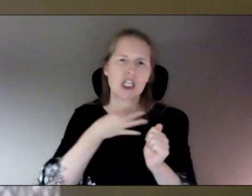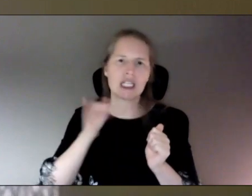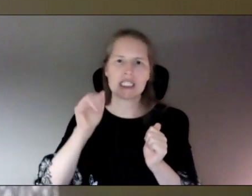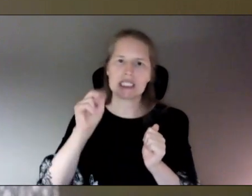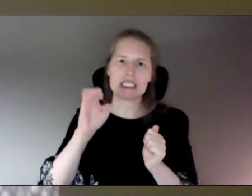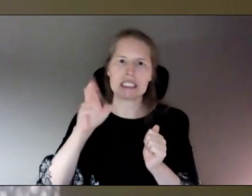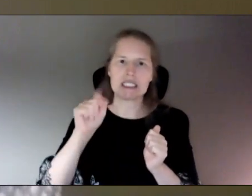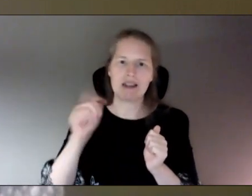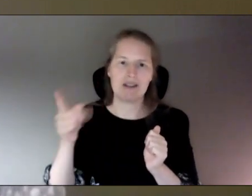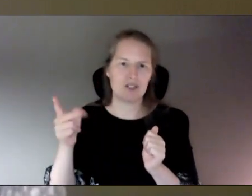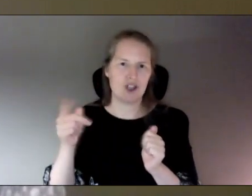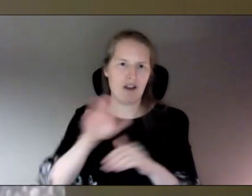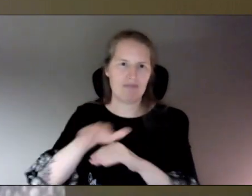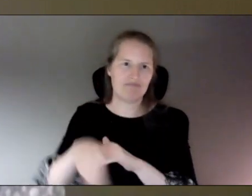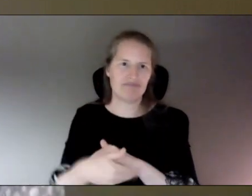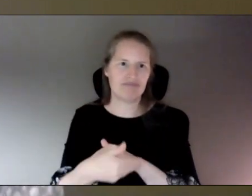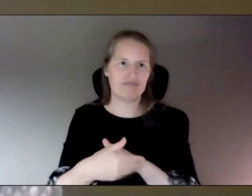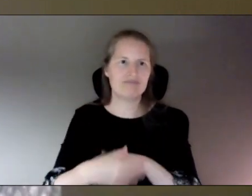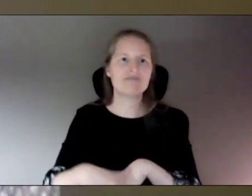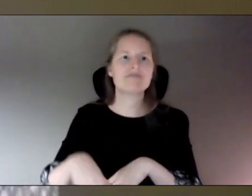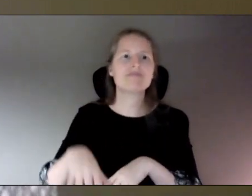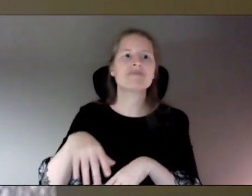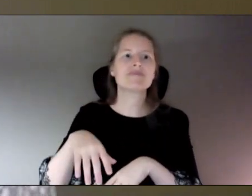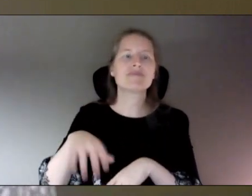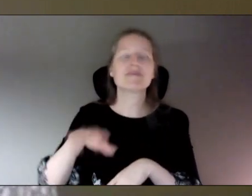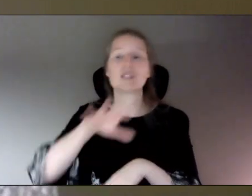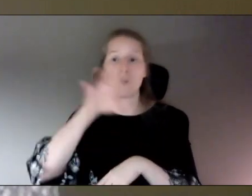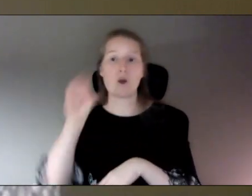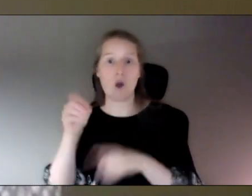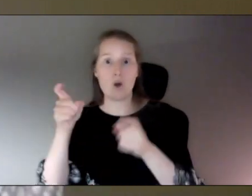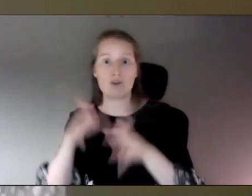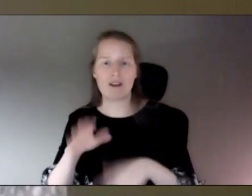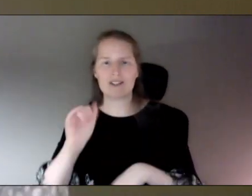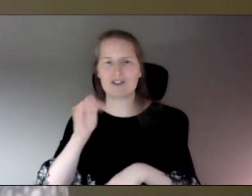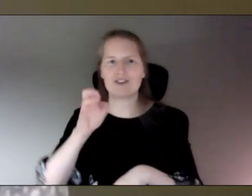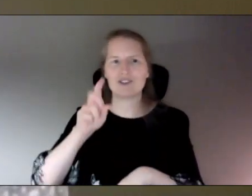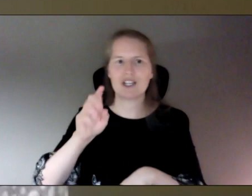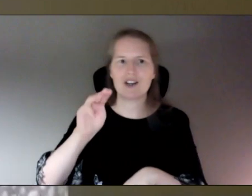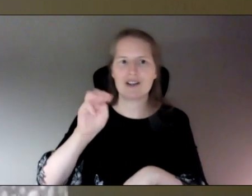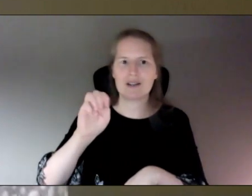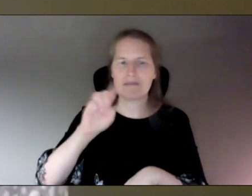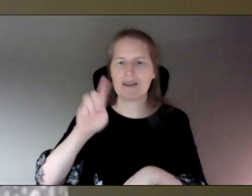Ryan's co-director, Jared Mazzacci, had this to say. They wrote,